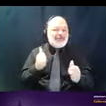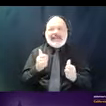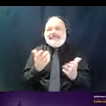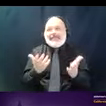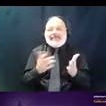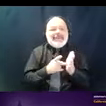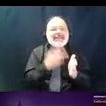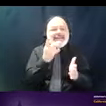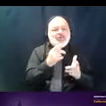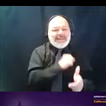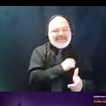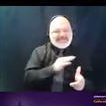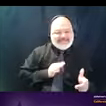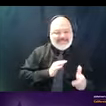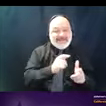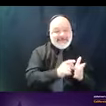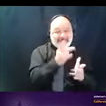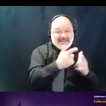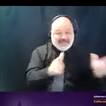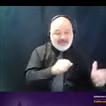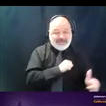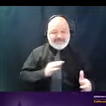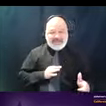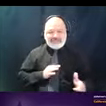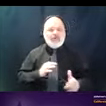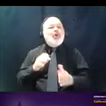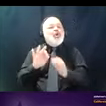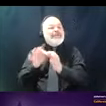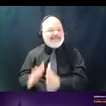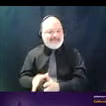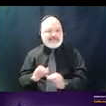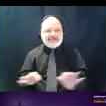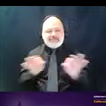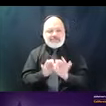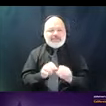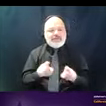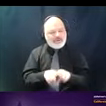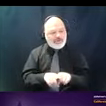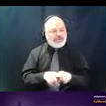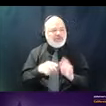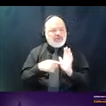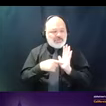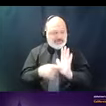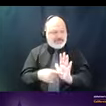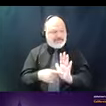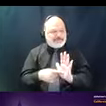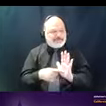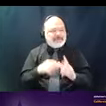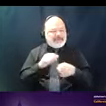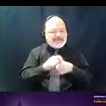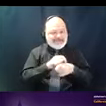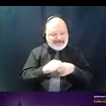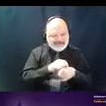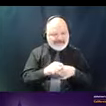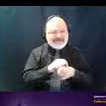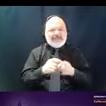staff or interpreters. Training for providers on the culture and languages represented in the population, patient materials